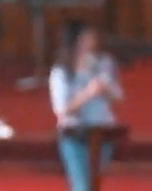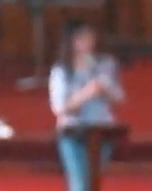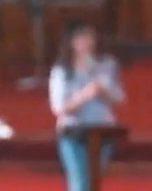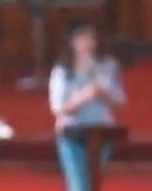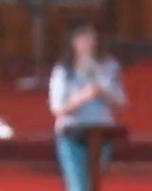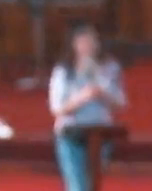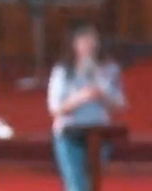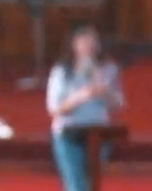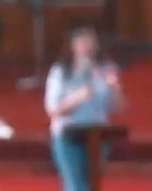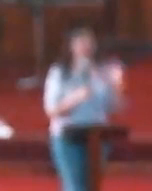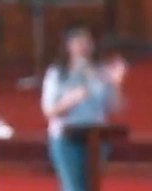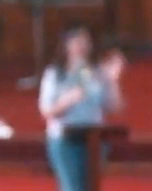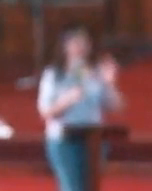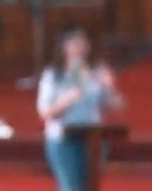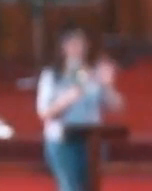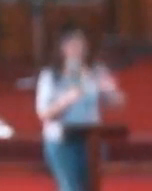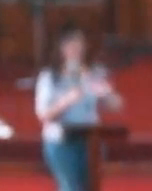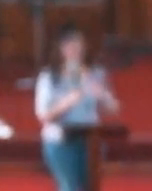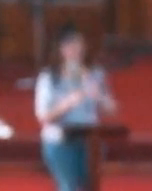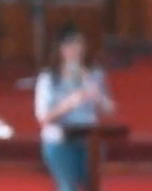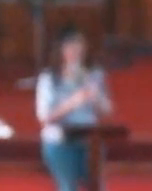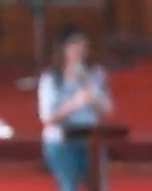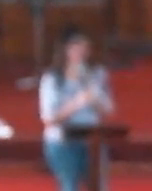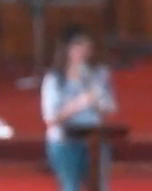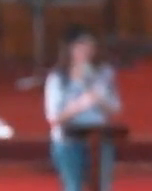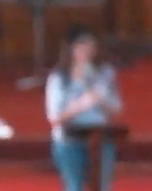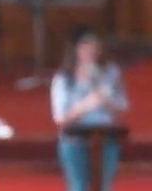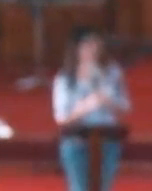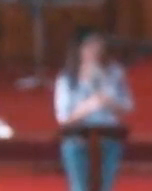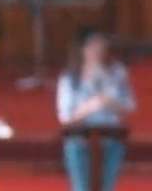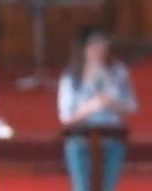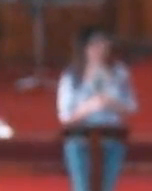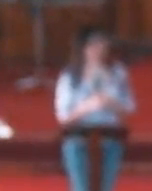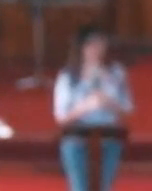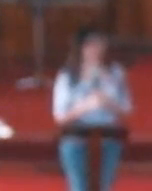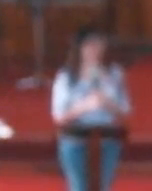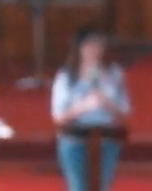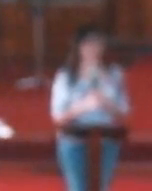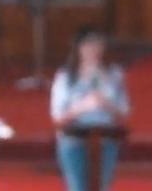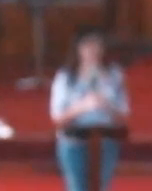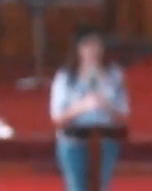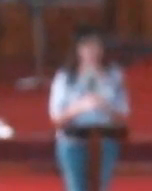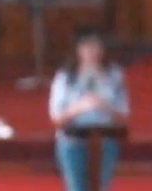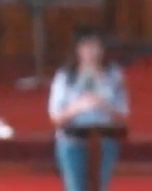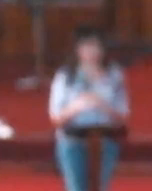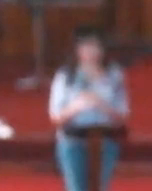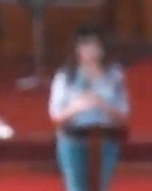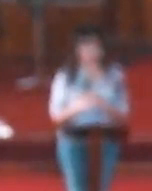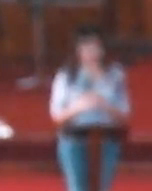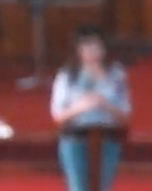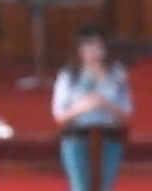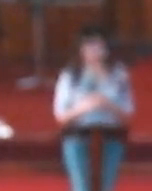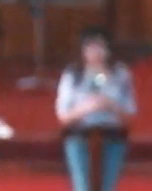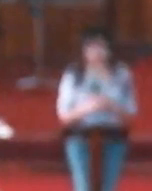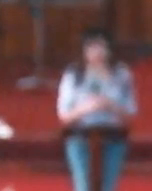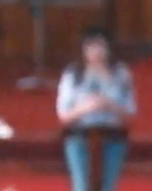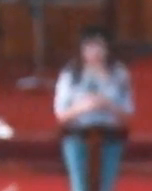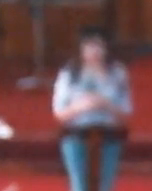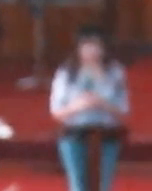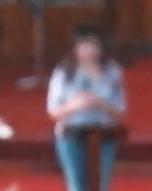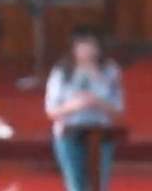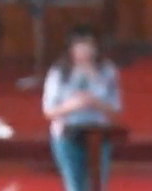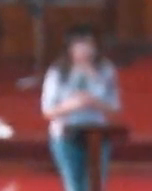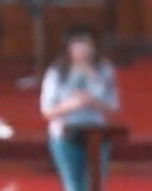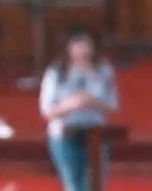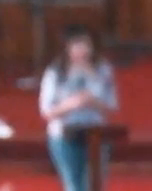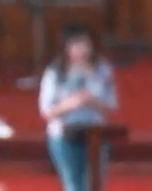pray for you. We're not going to speak over something that God doesn't have for you yet. Mm-hmm. Señor Jesús, te presentamos una vez